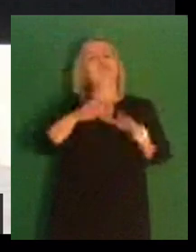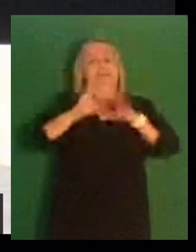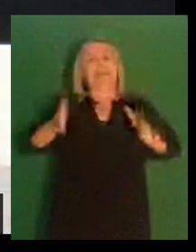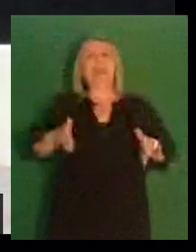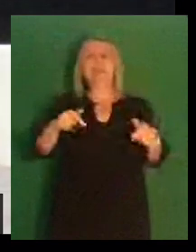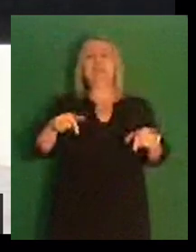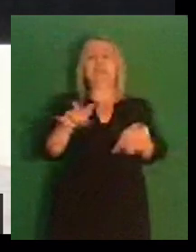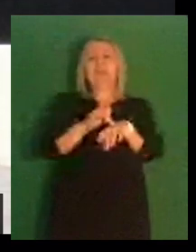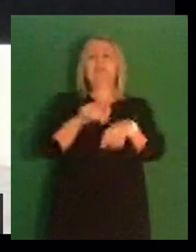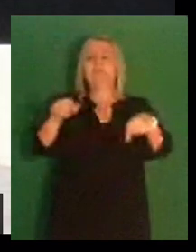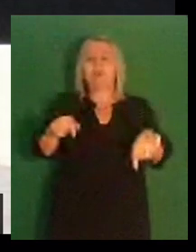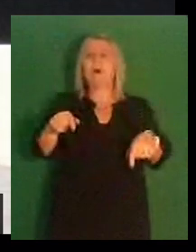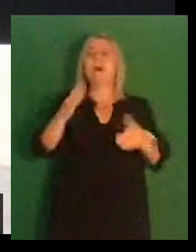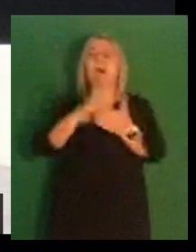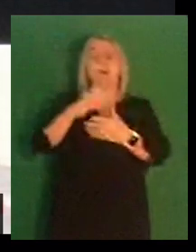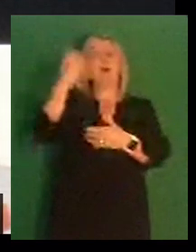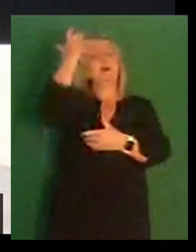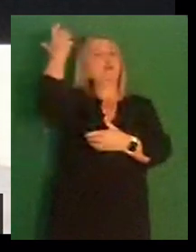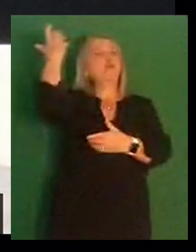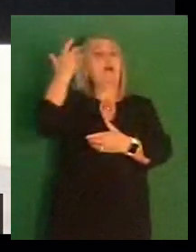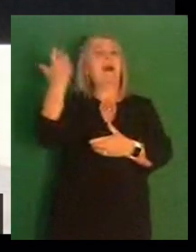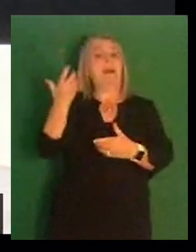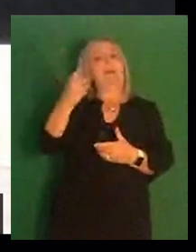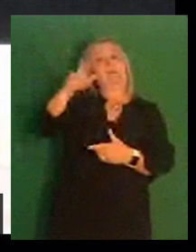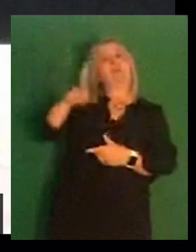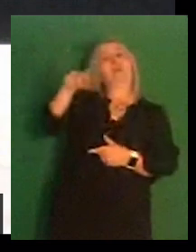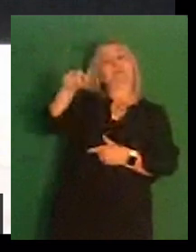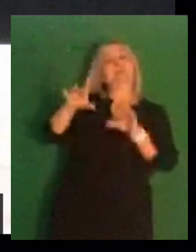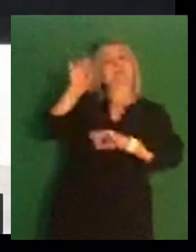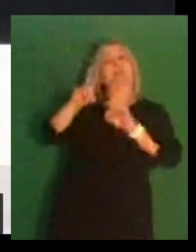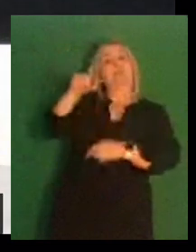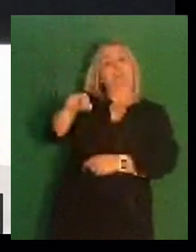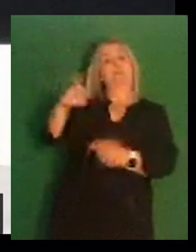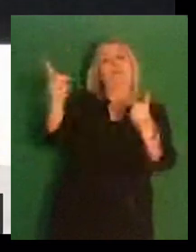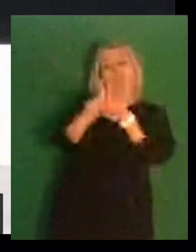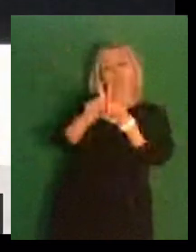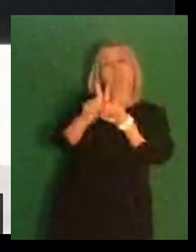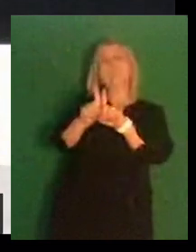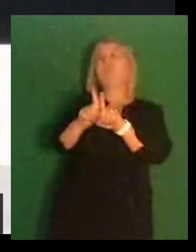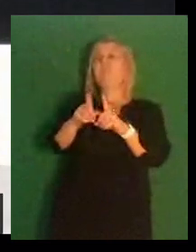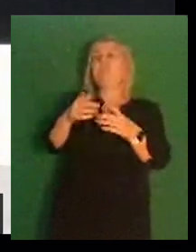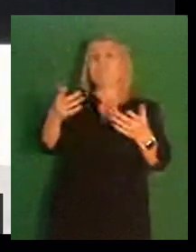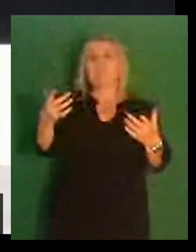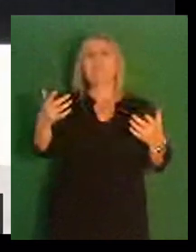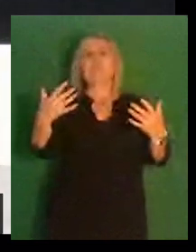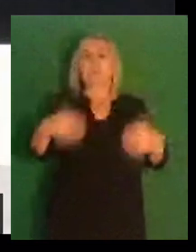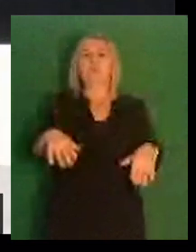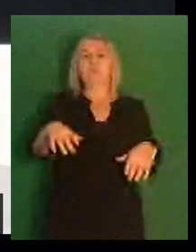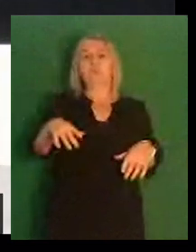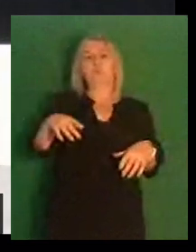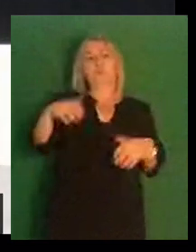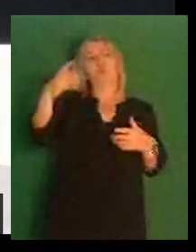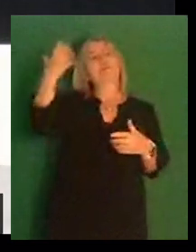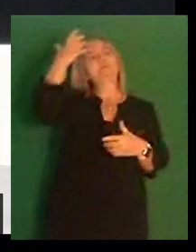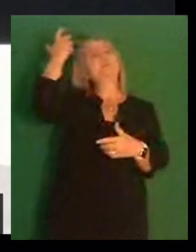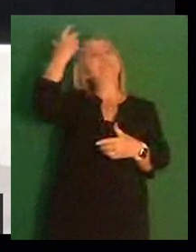physical drag performer on a real stage, then of course, you know, it's stage. And that was a drag performer called Me, at Me the Drag Queen, and